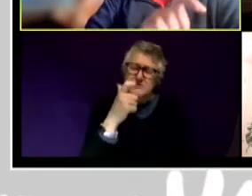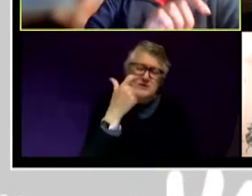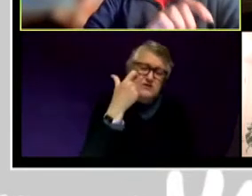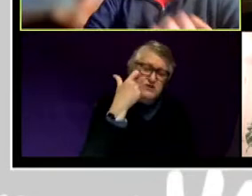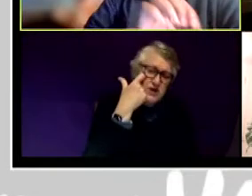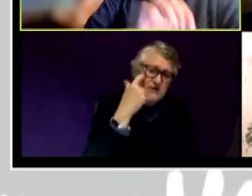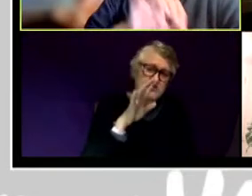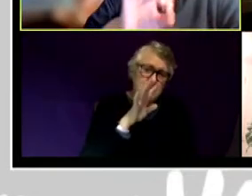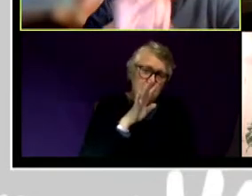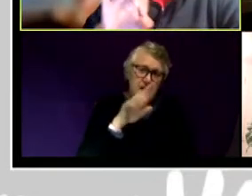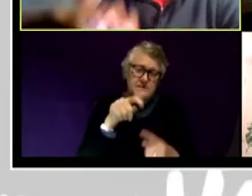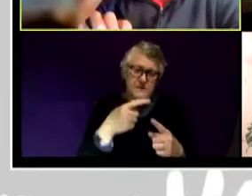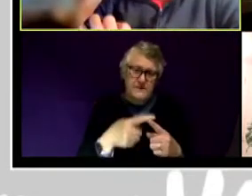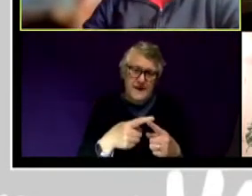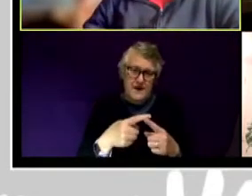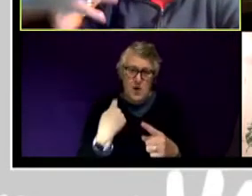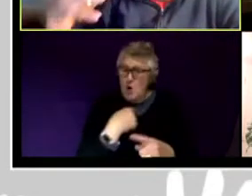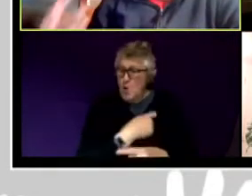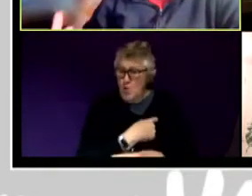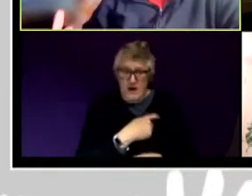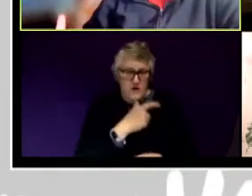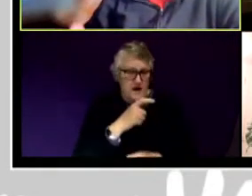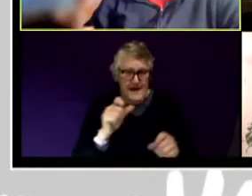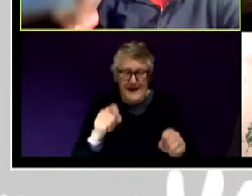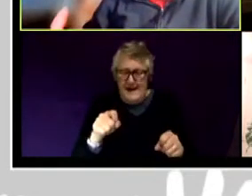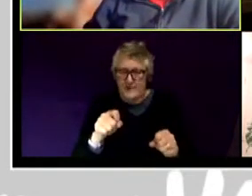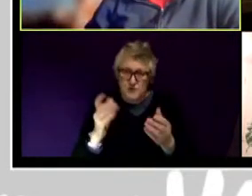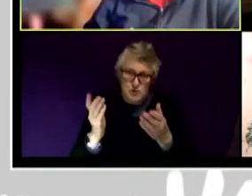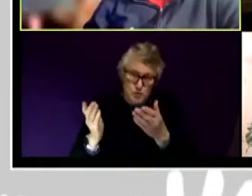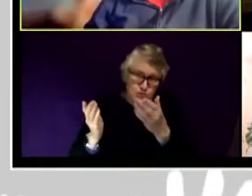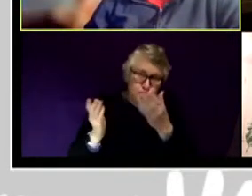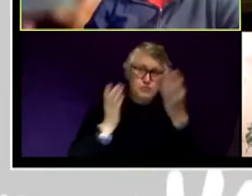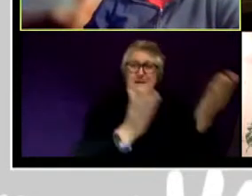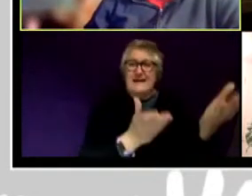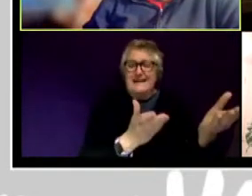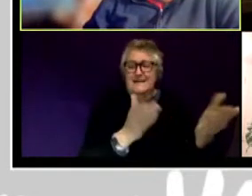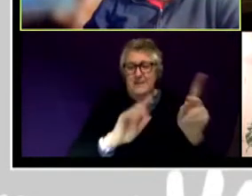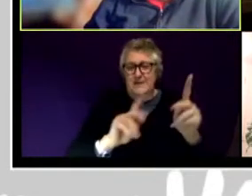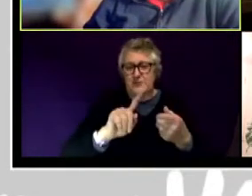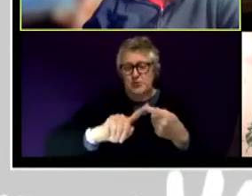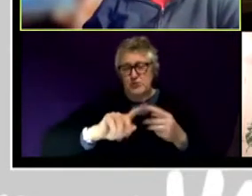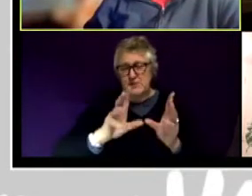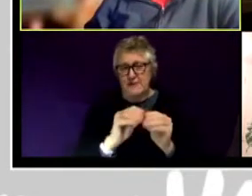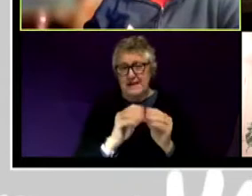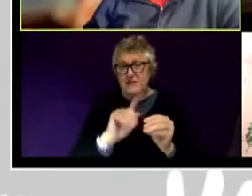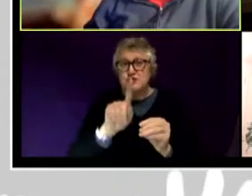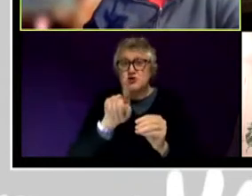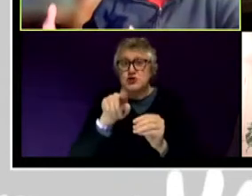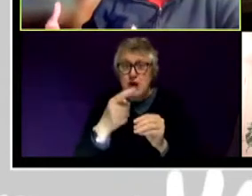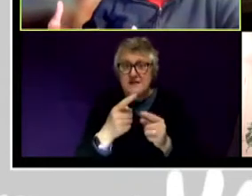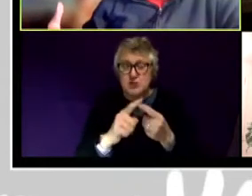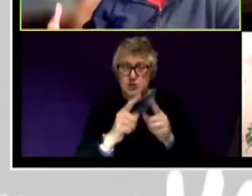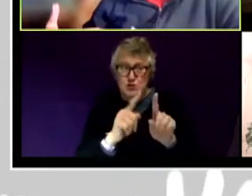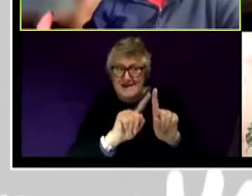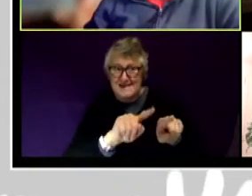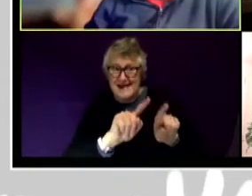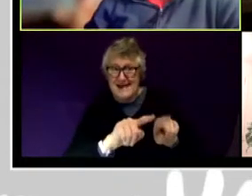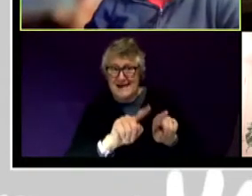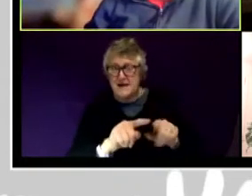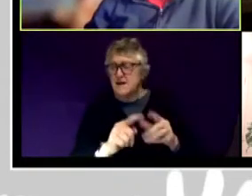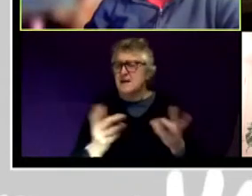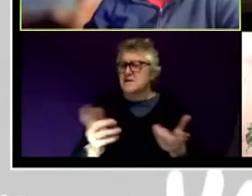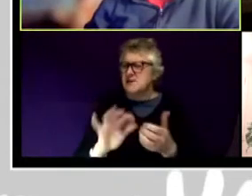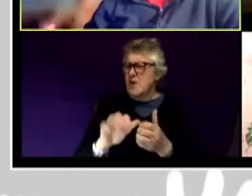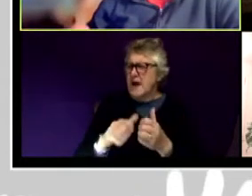really able to get people to our meetings just to attend. So how are we gonna get people to come out to be able to have a